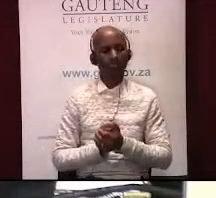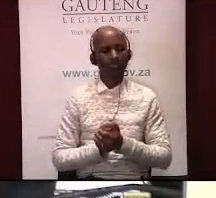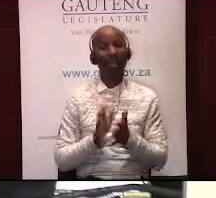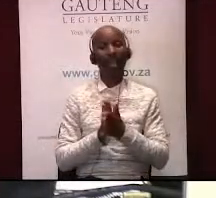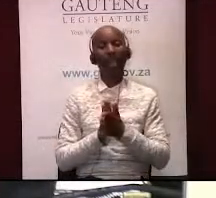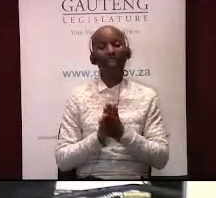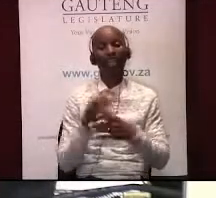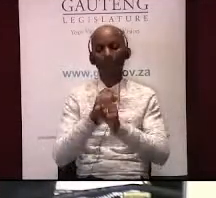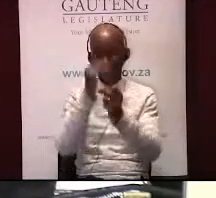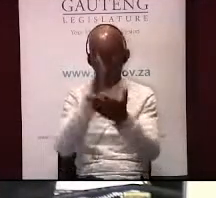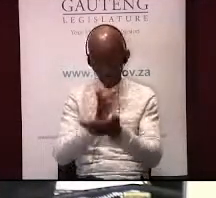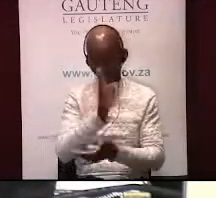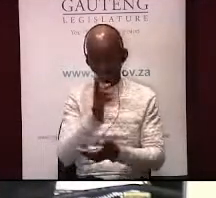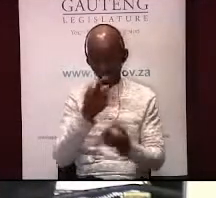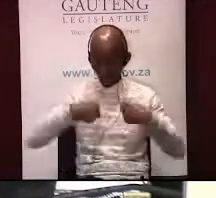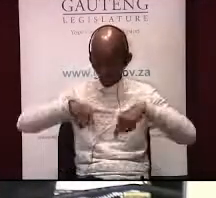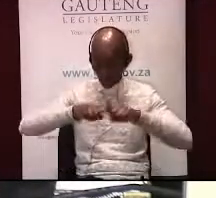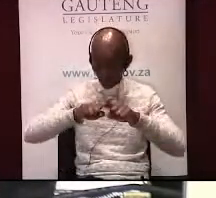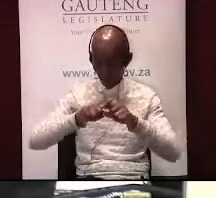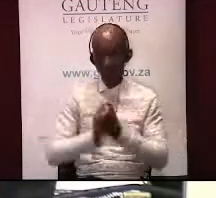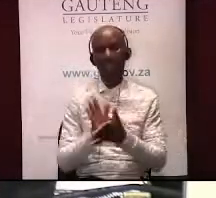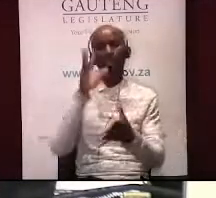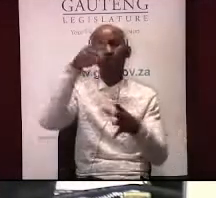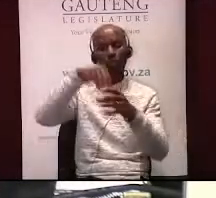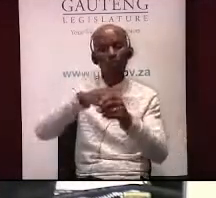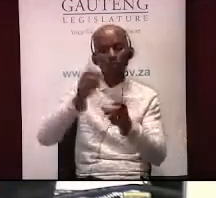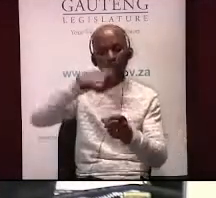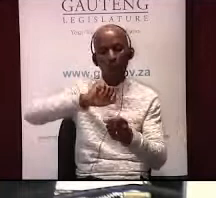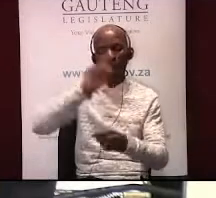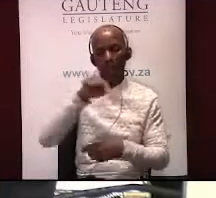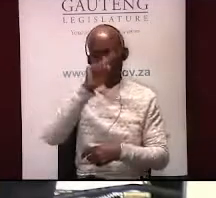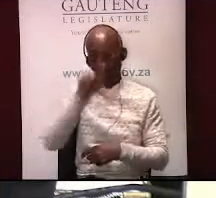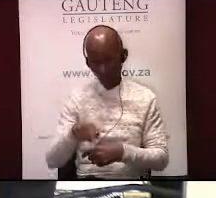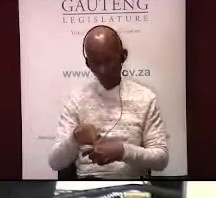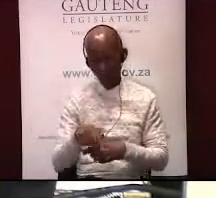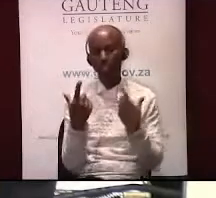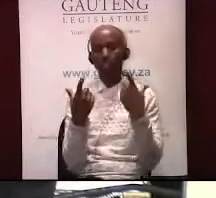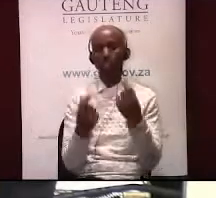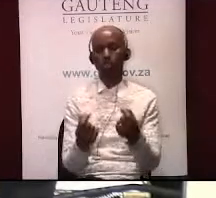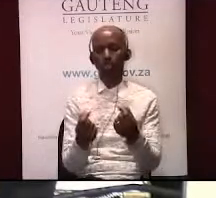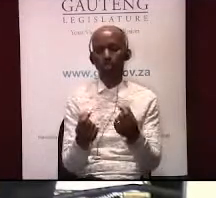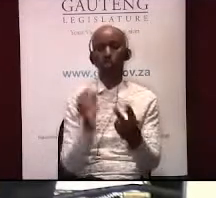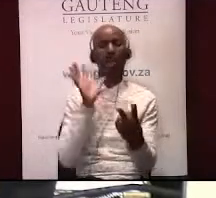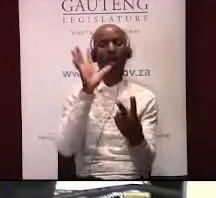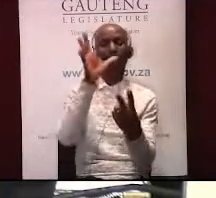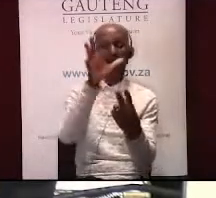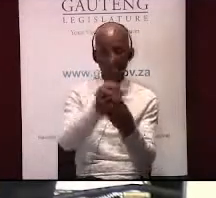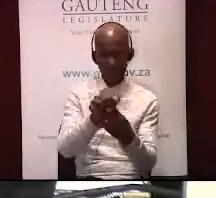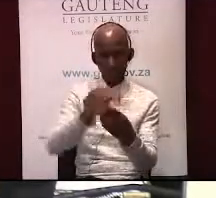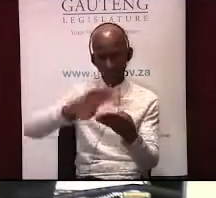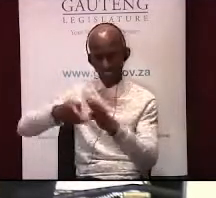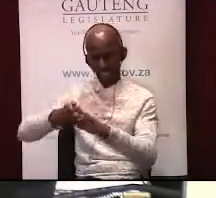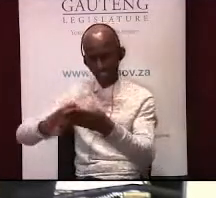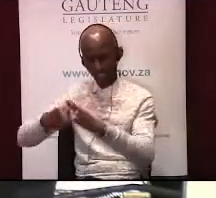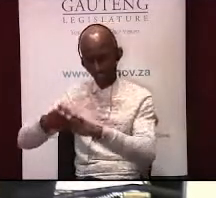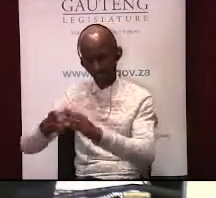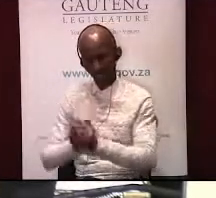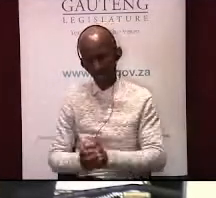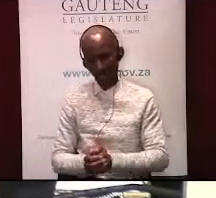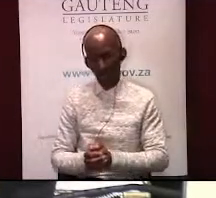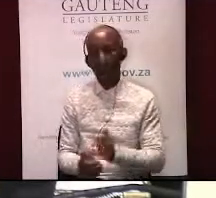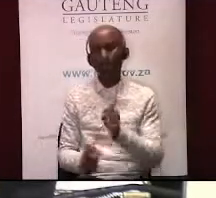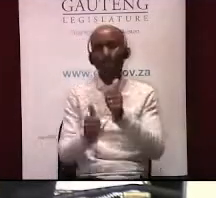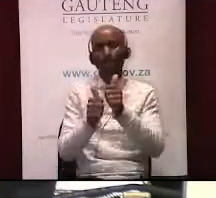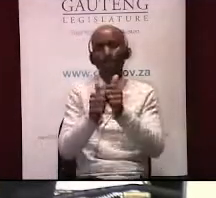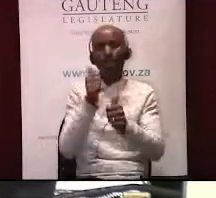and ensure that we eliminate all these wrongdoings to the vulnerable communities,